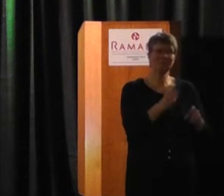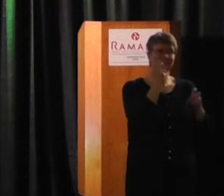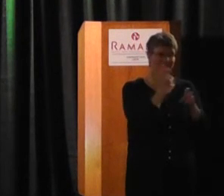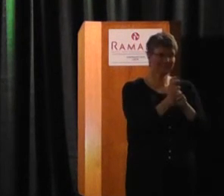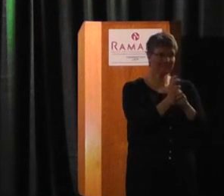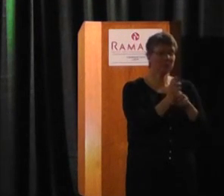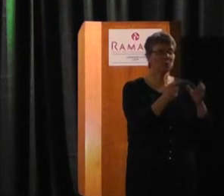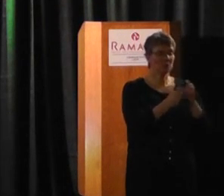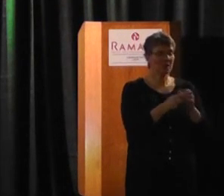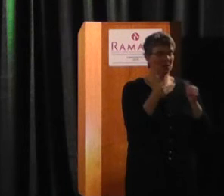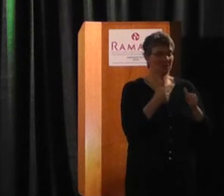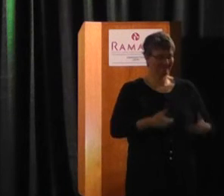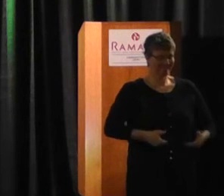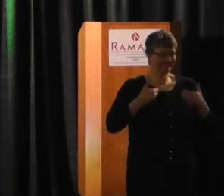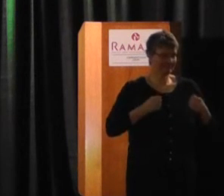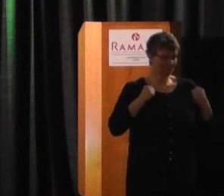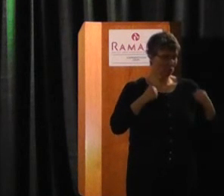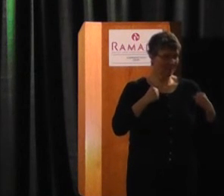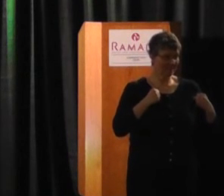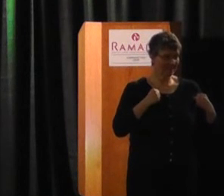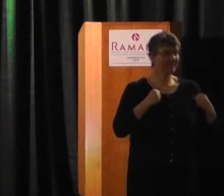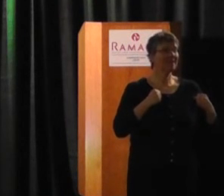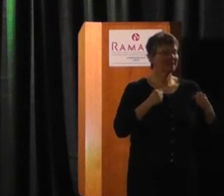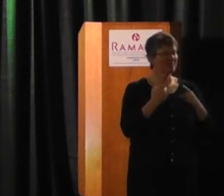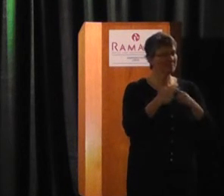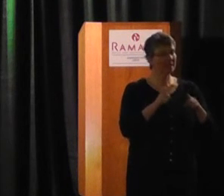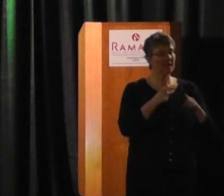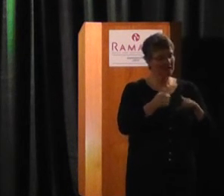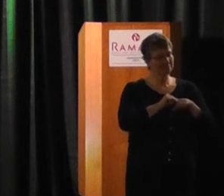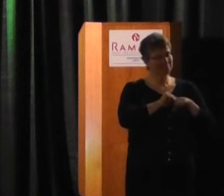body. But, you know, I keep training,